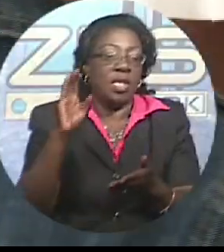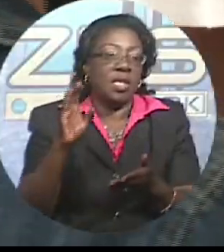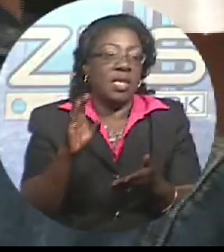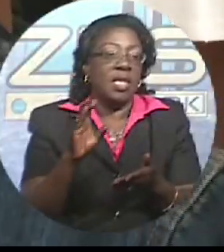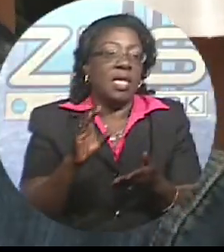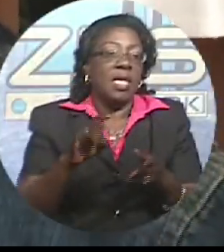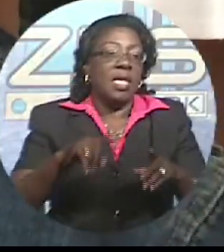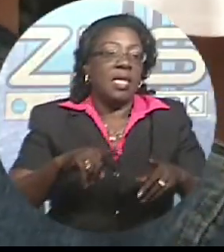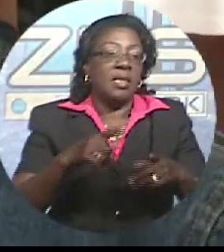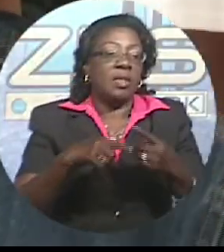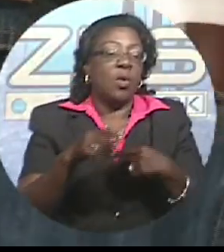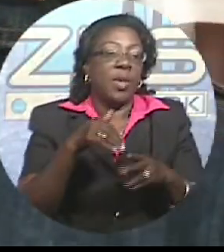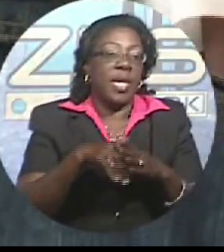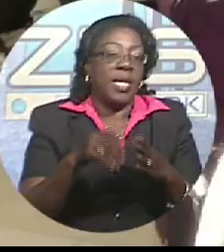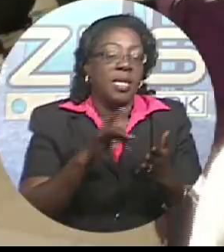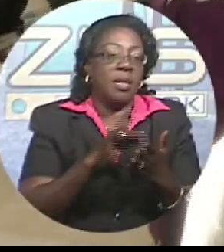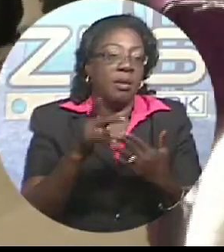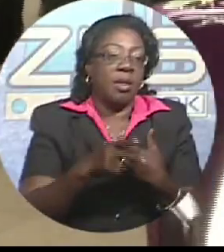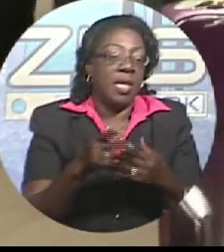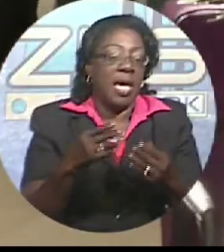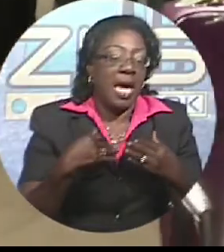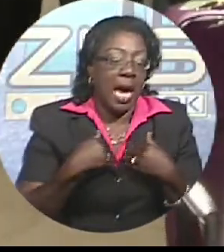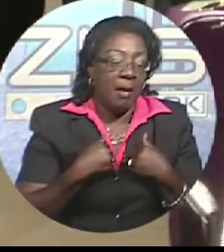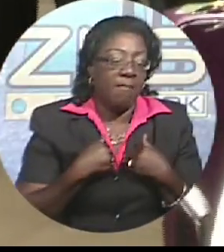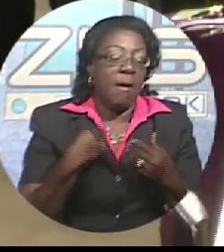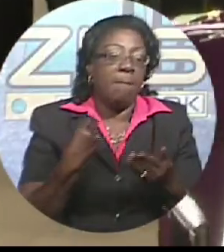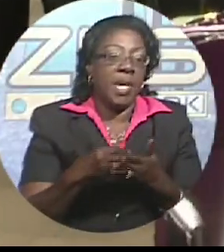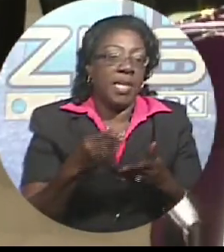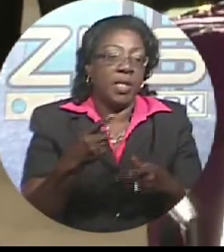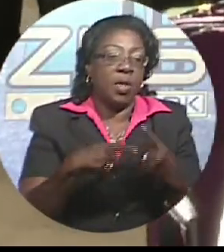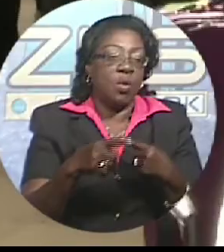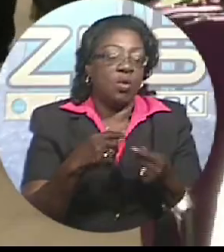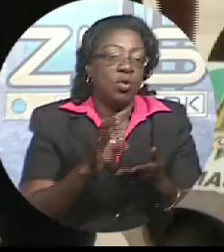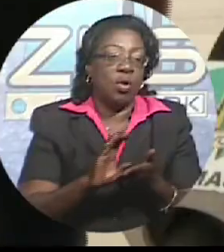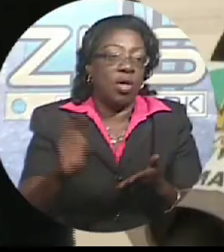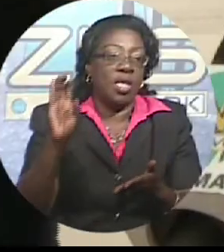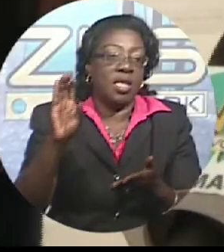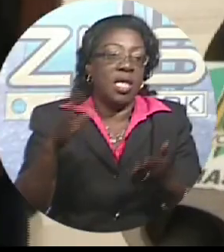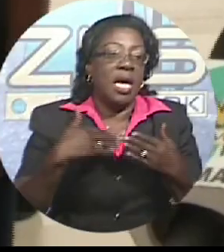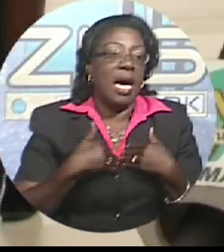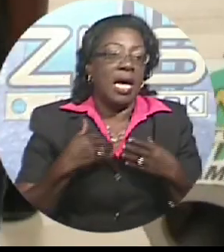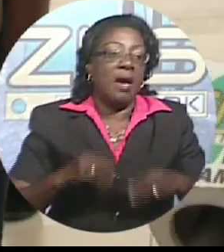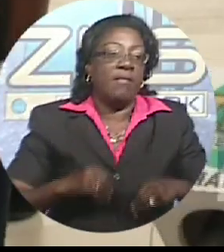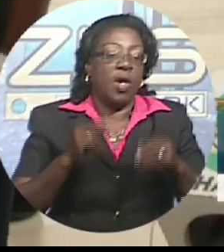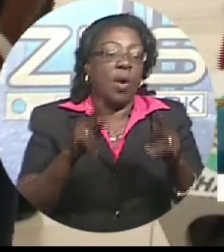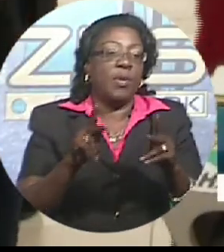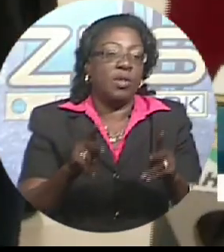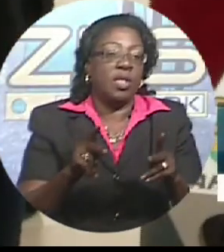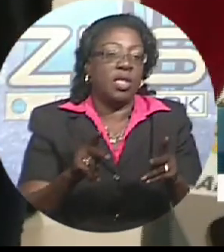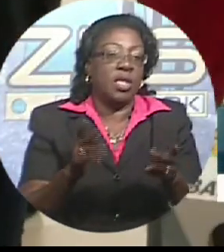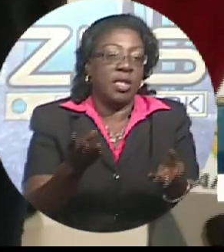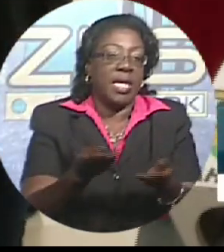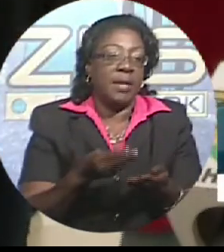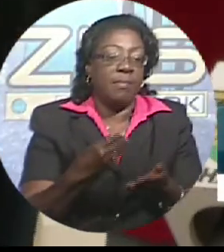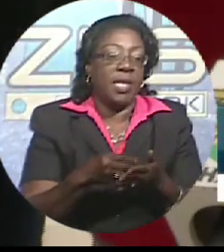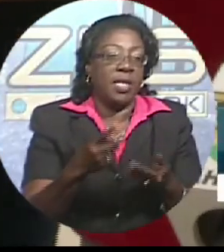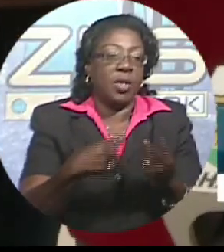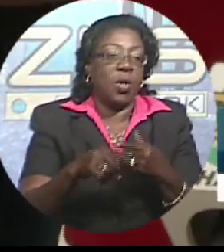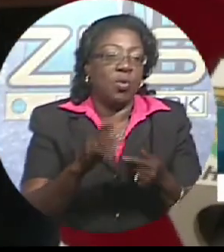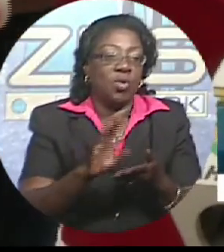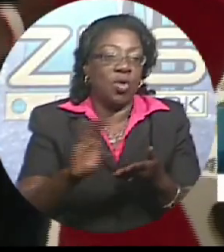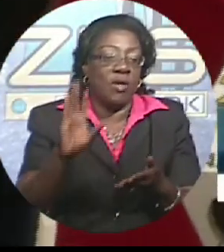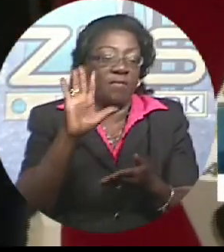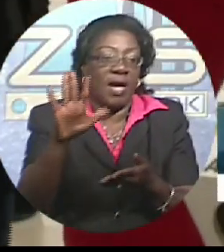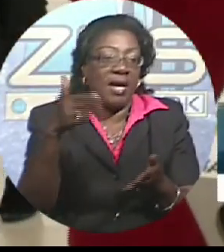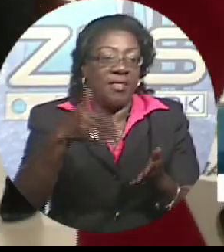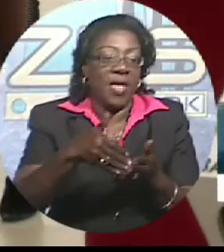fortunate enough to have already secured college funding through other YEP initiatives. I had the opportunity to obtain a scholarship, a $5,000